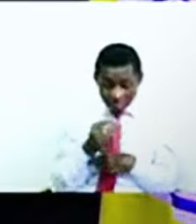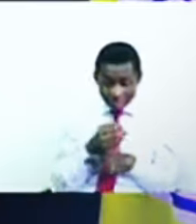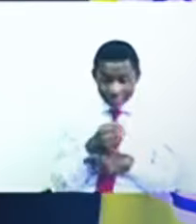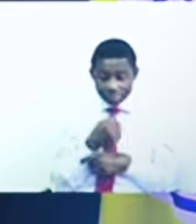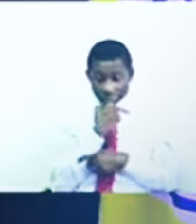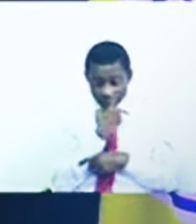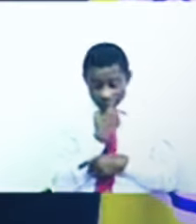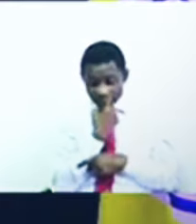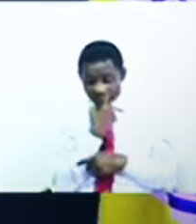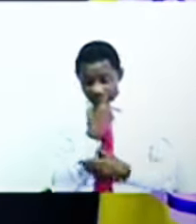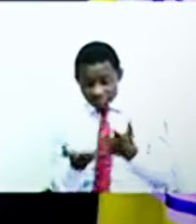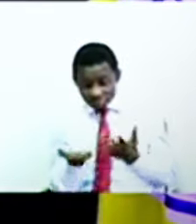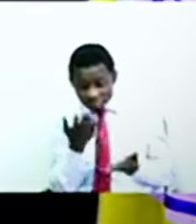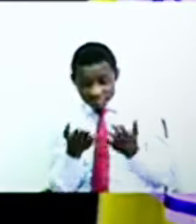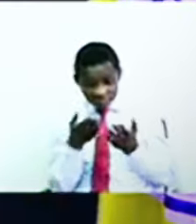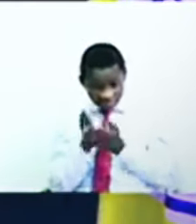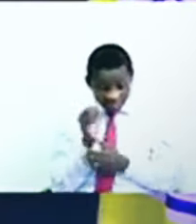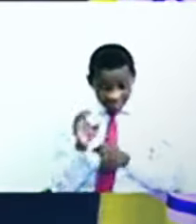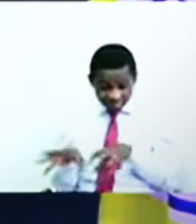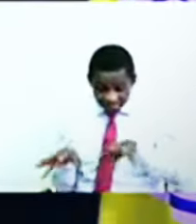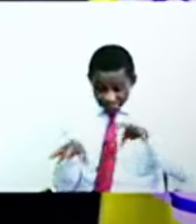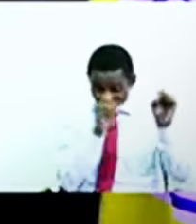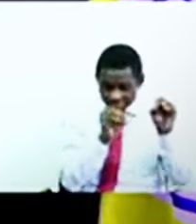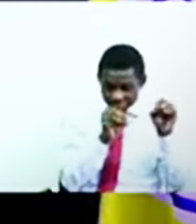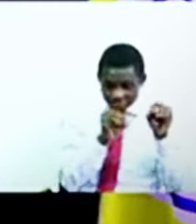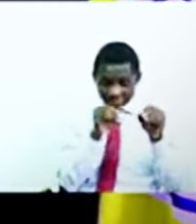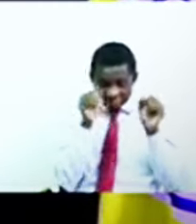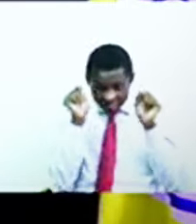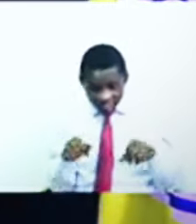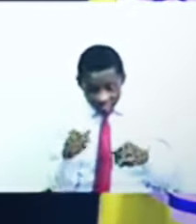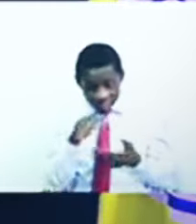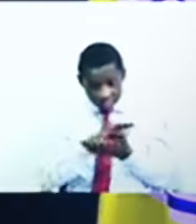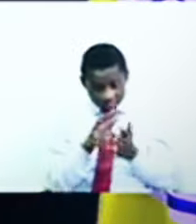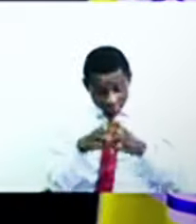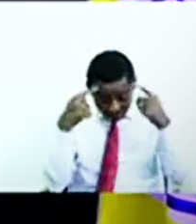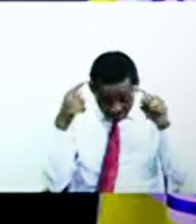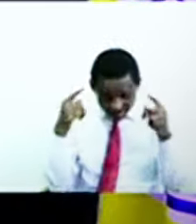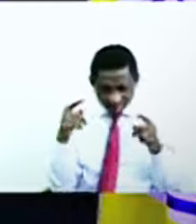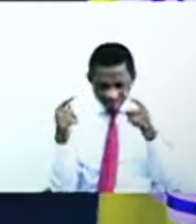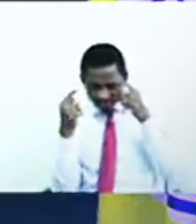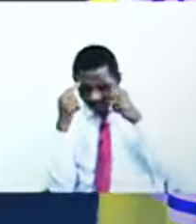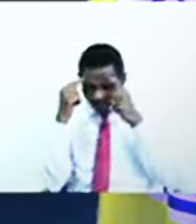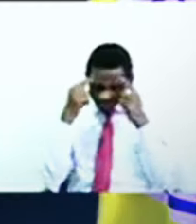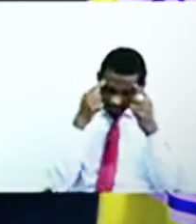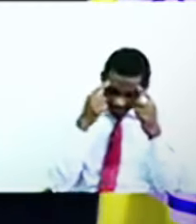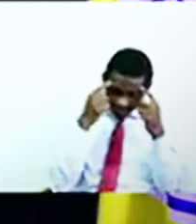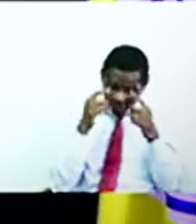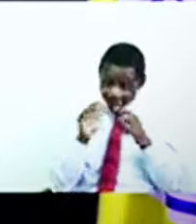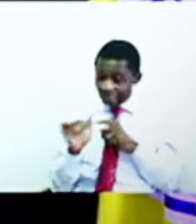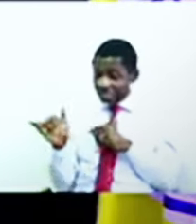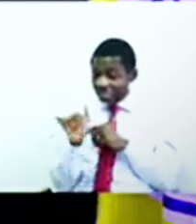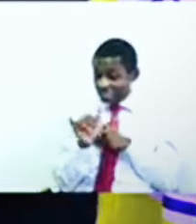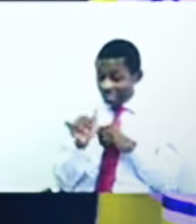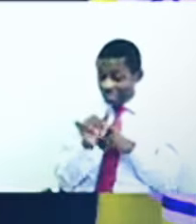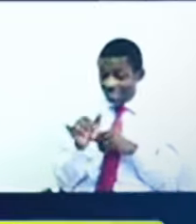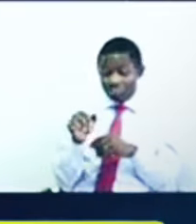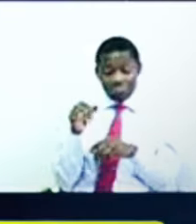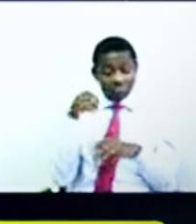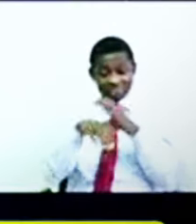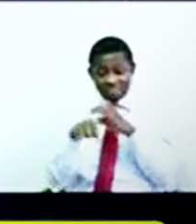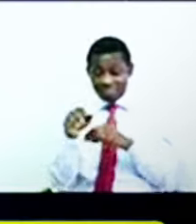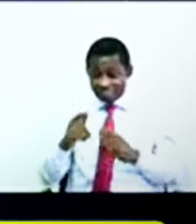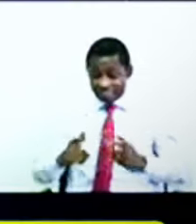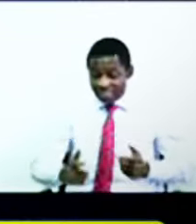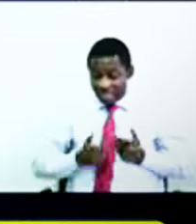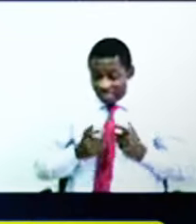See, this is why the devil is a deceiver. And I want you to lift up your head and look at